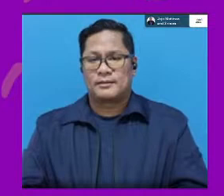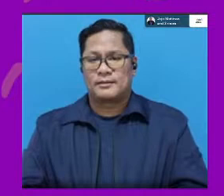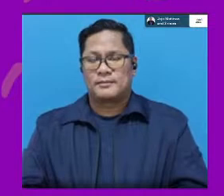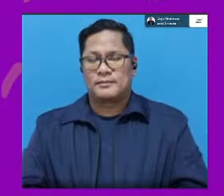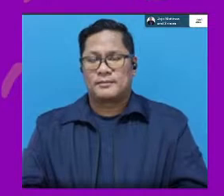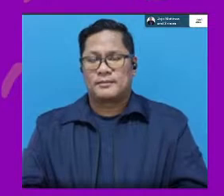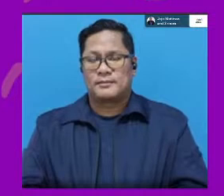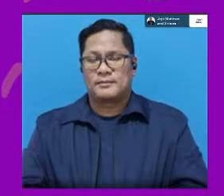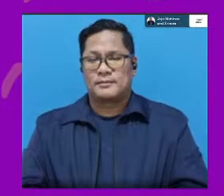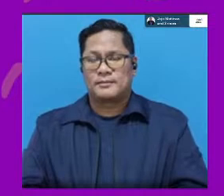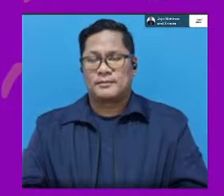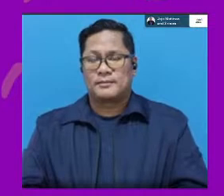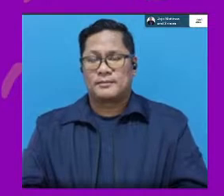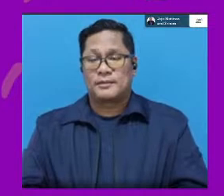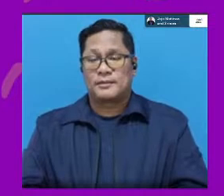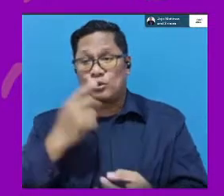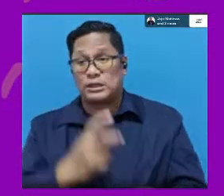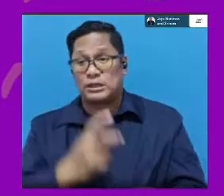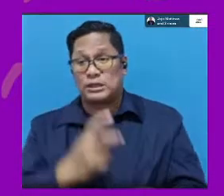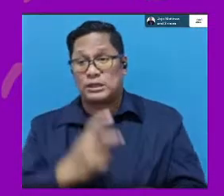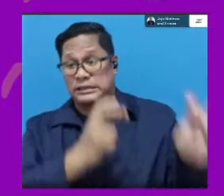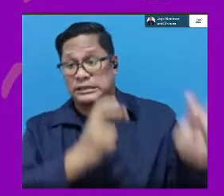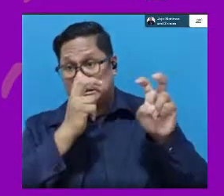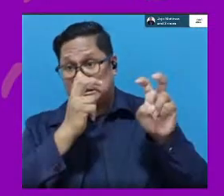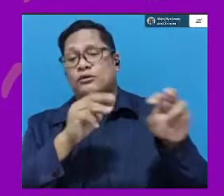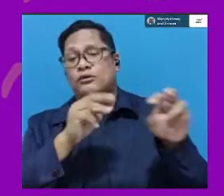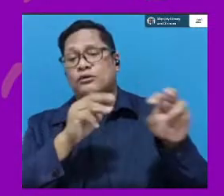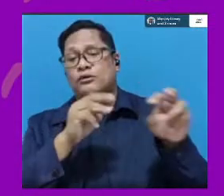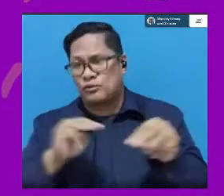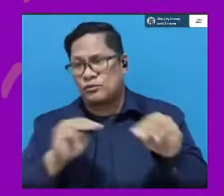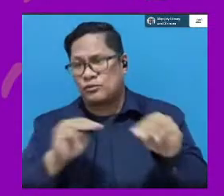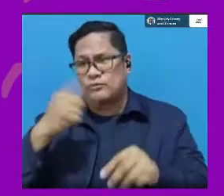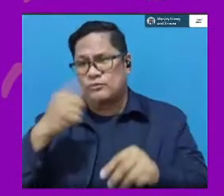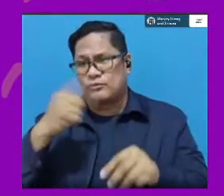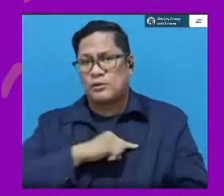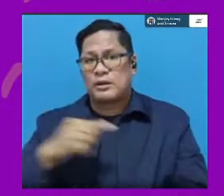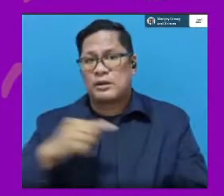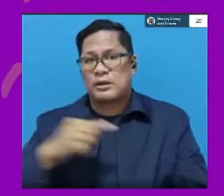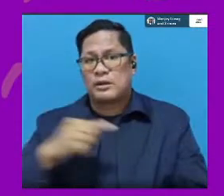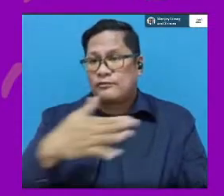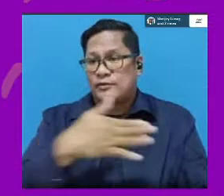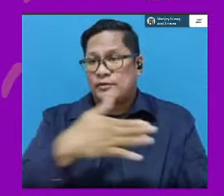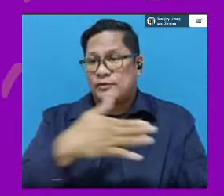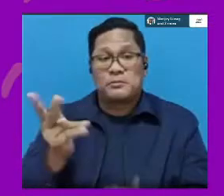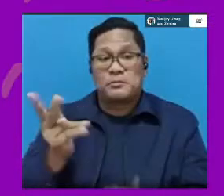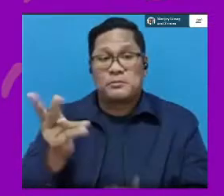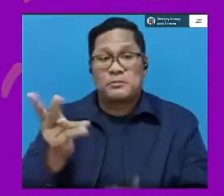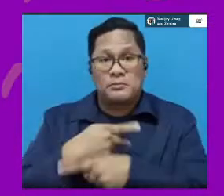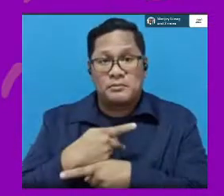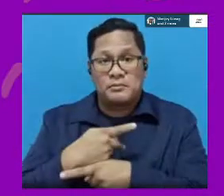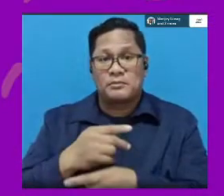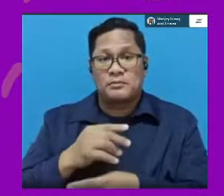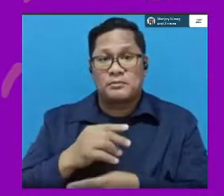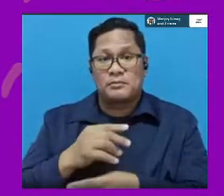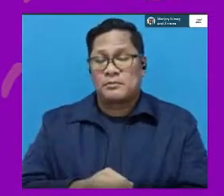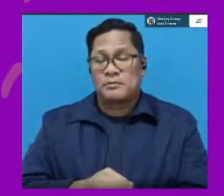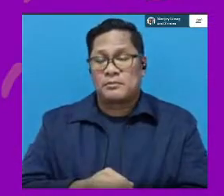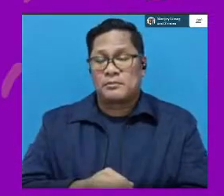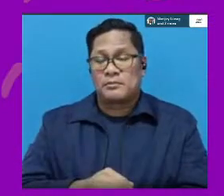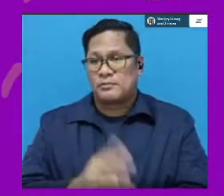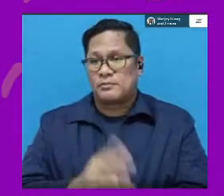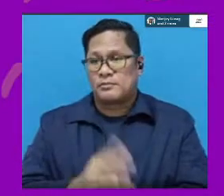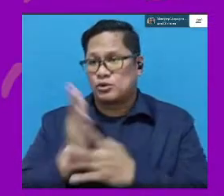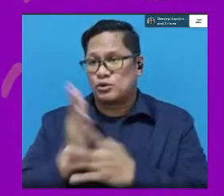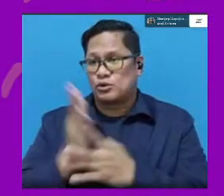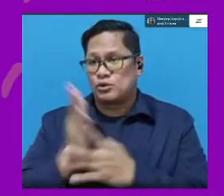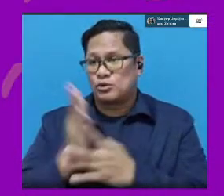Because of the restriction of the movement of our fishery products from their traditional